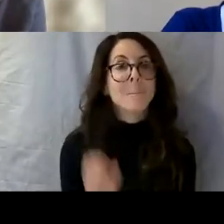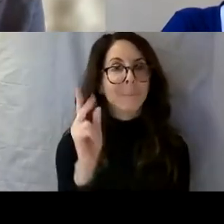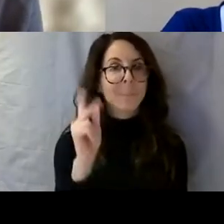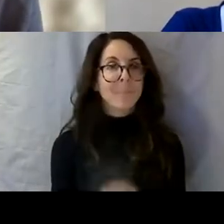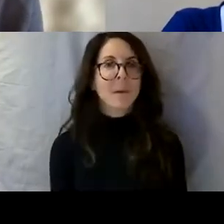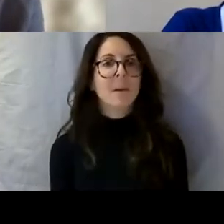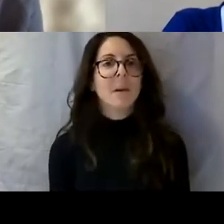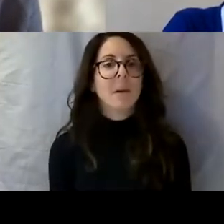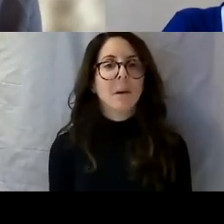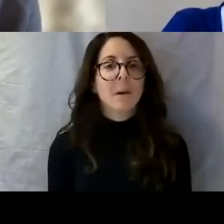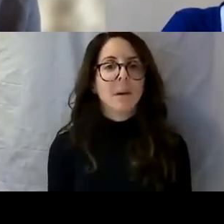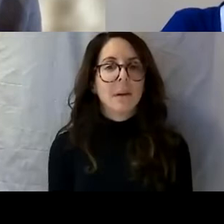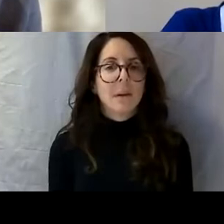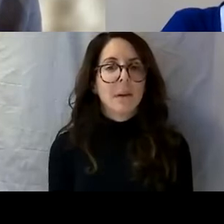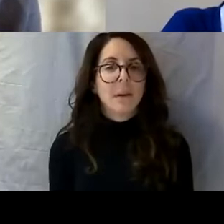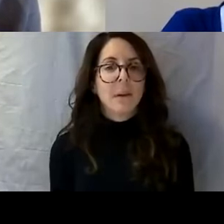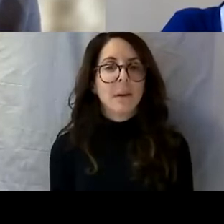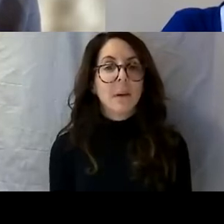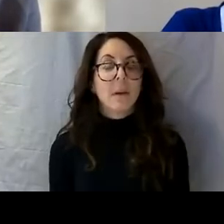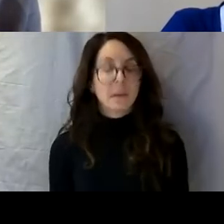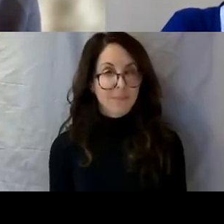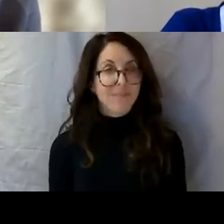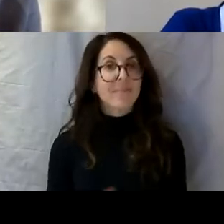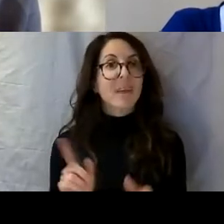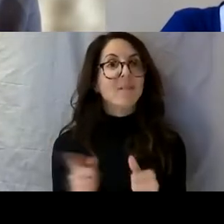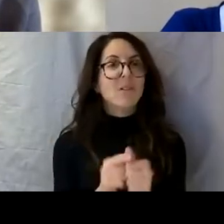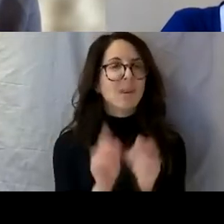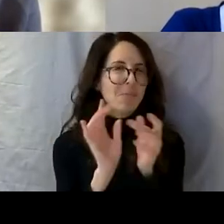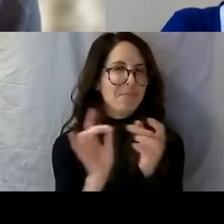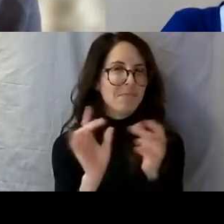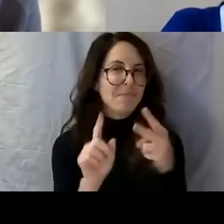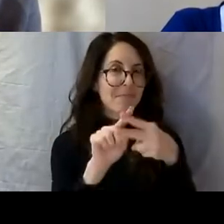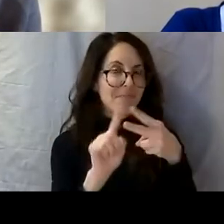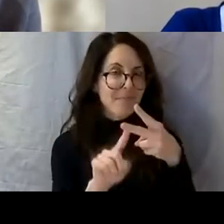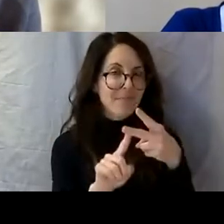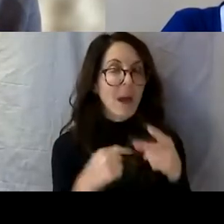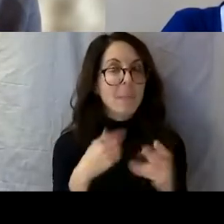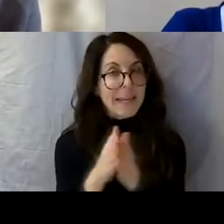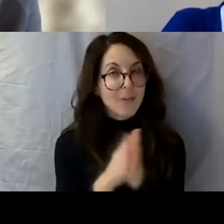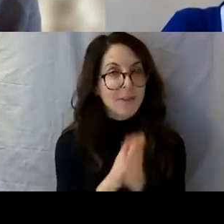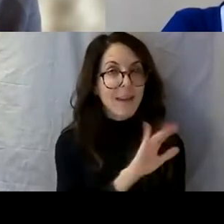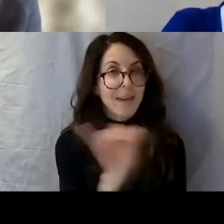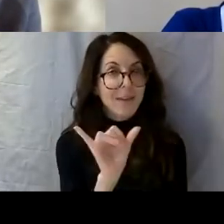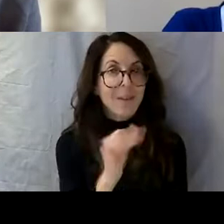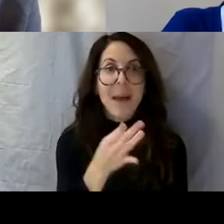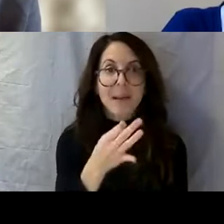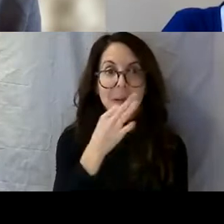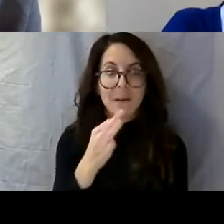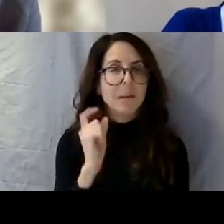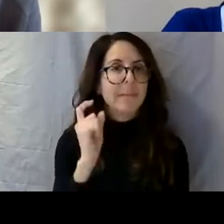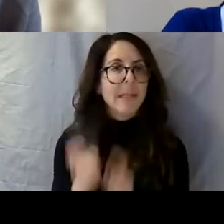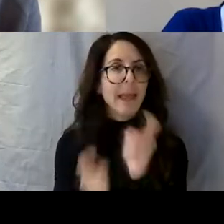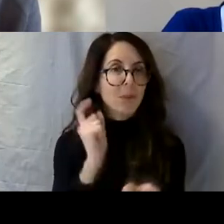A couple of notes about what I bring to today's conversation. As Jenny mentioned, I have interest and expertise in